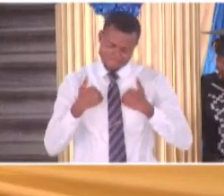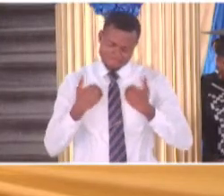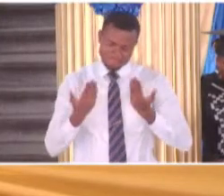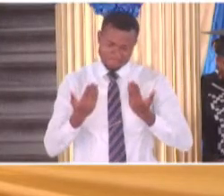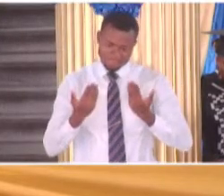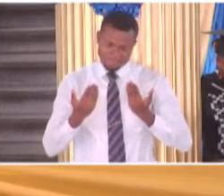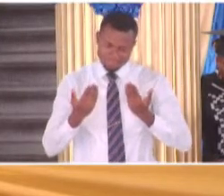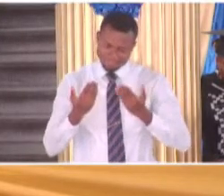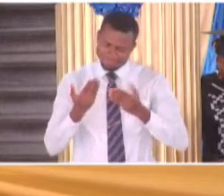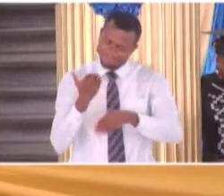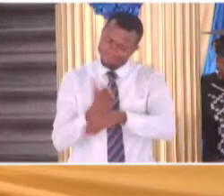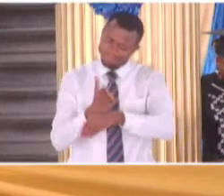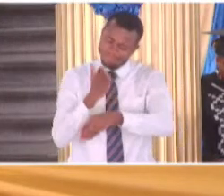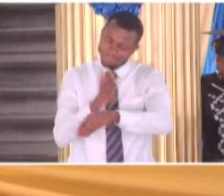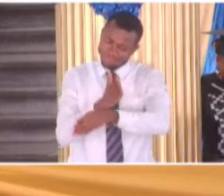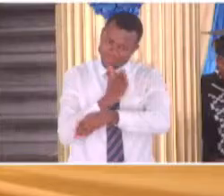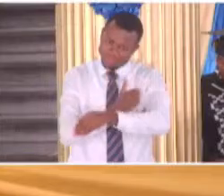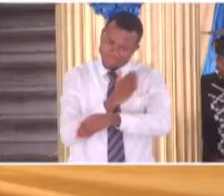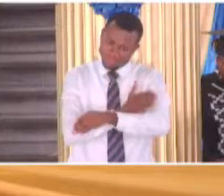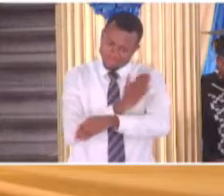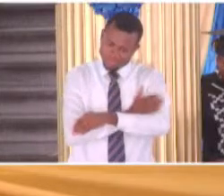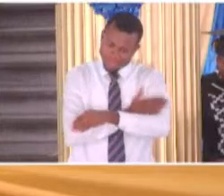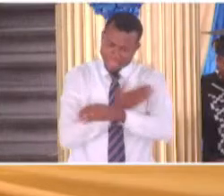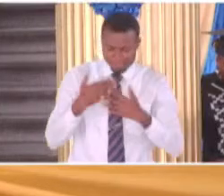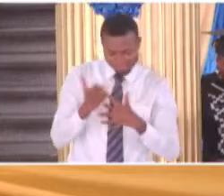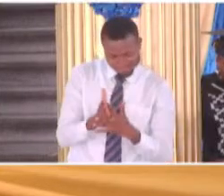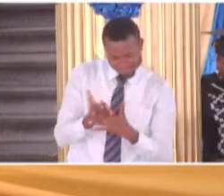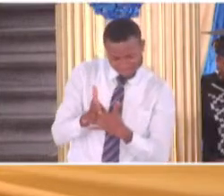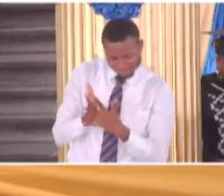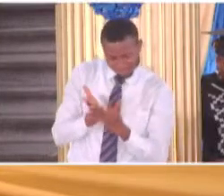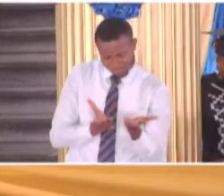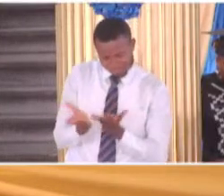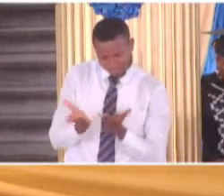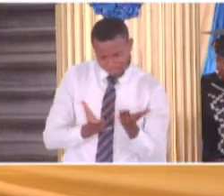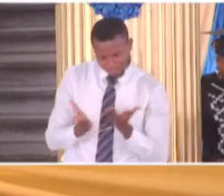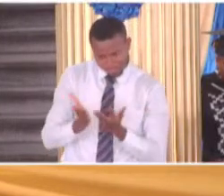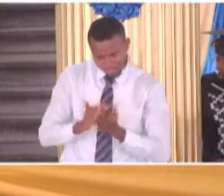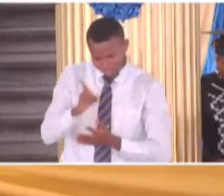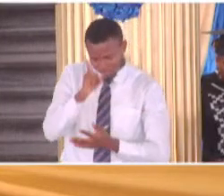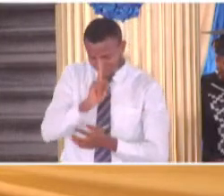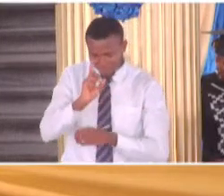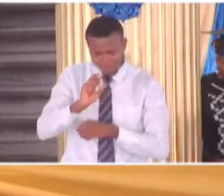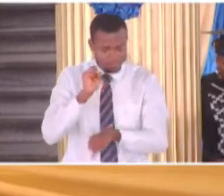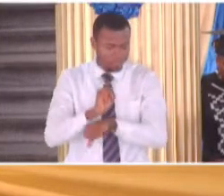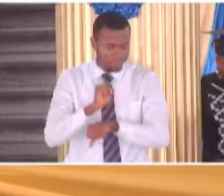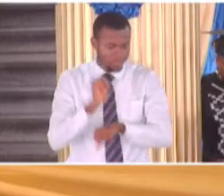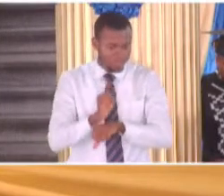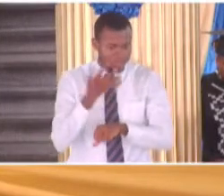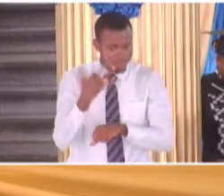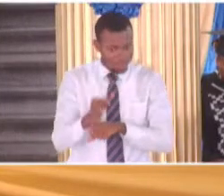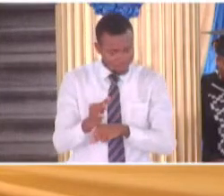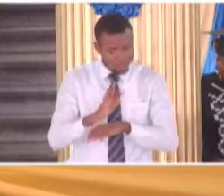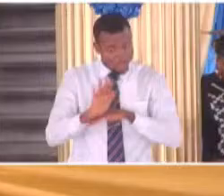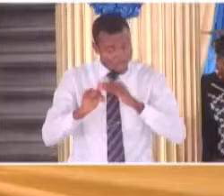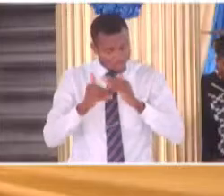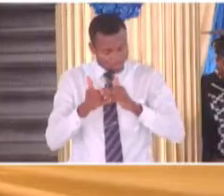seen improvements that increase access to intellectual works on the UG Space